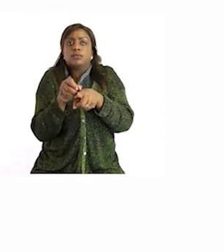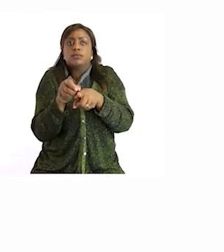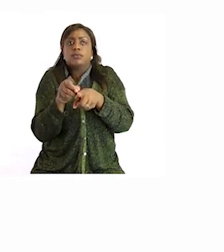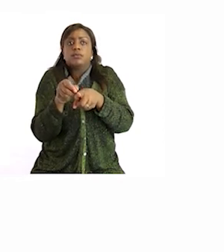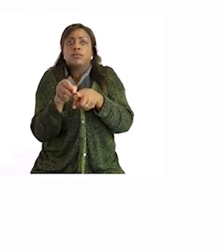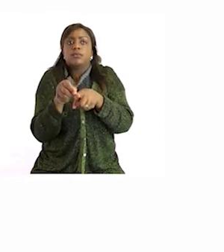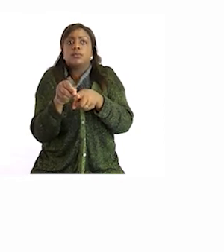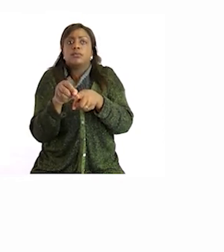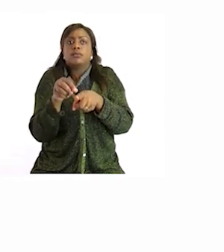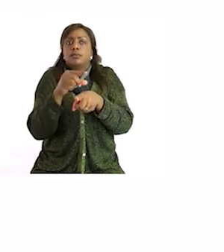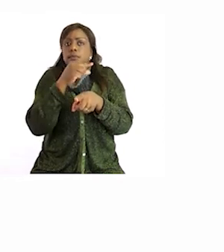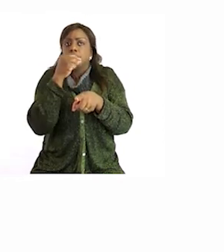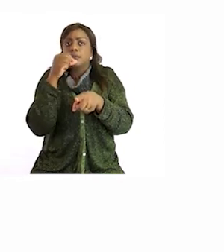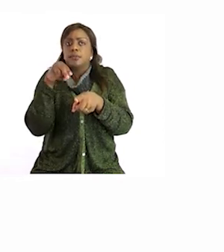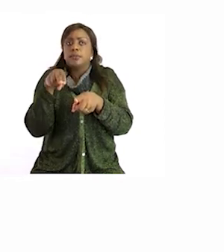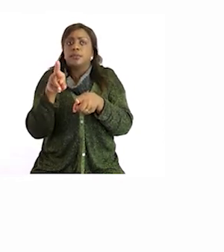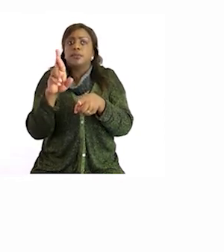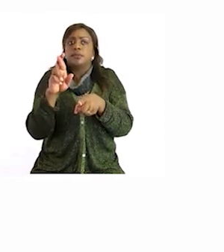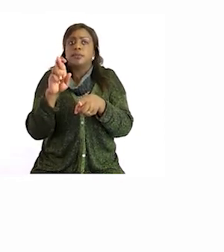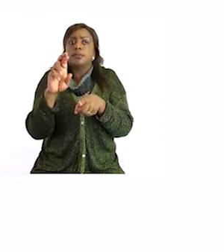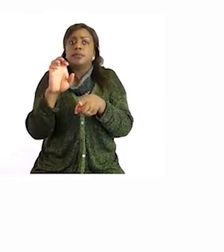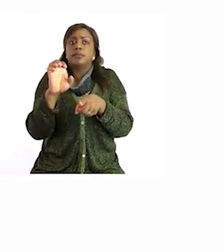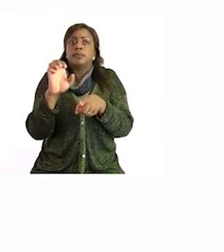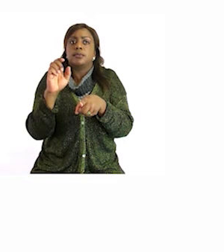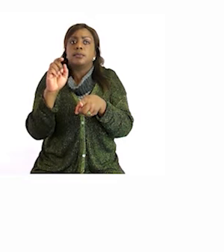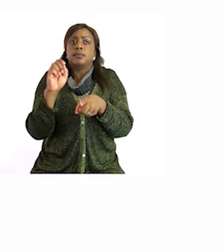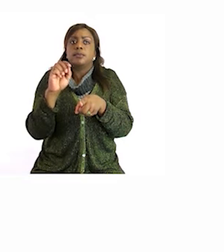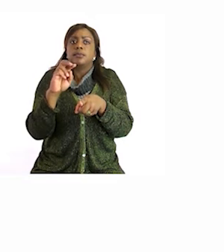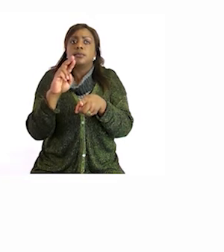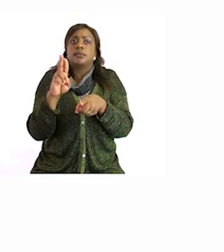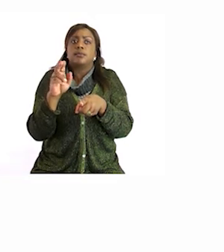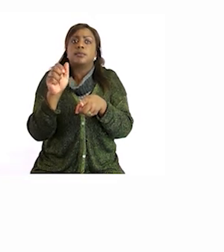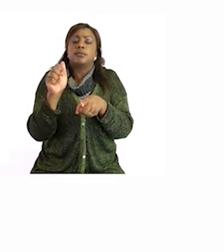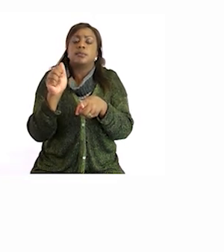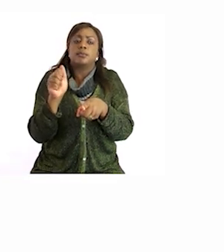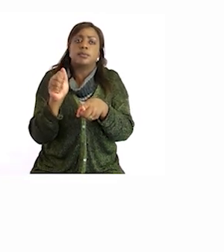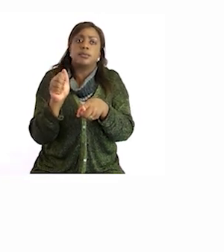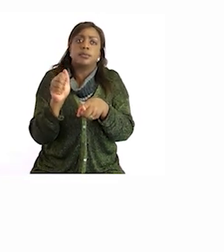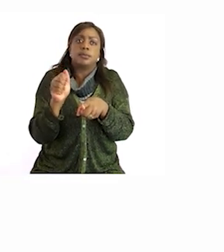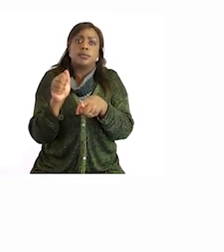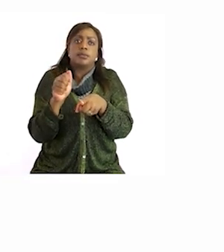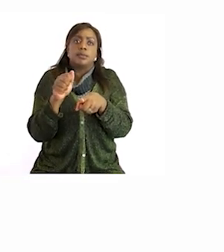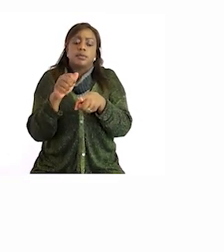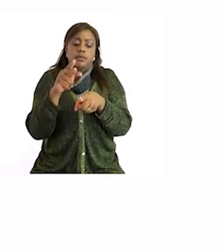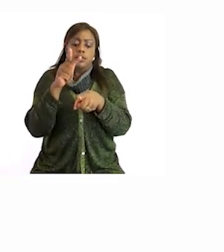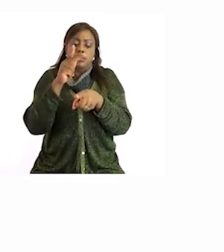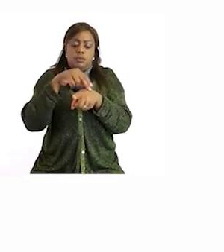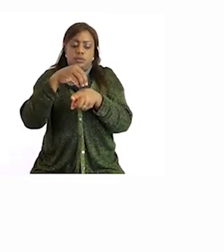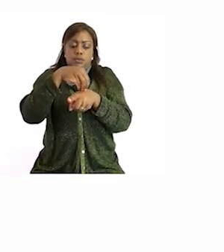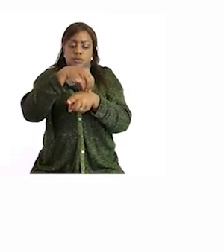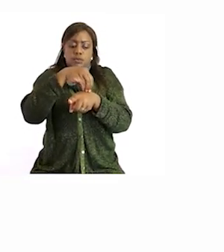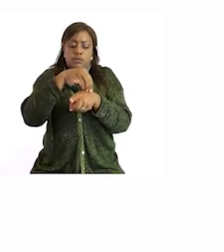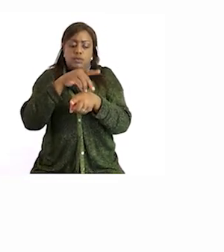healthy. And then from there, we have the prostate gland, which is responsible for producing